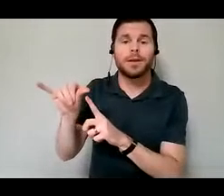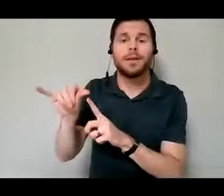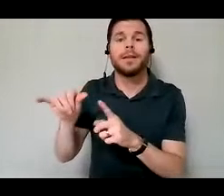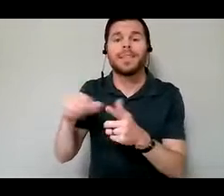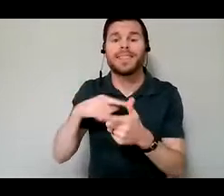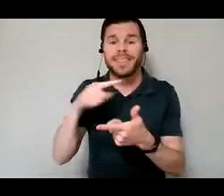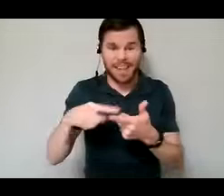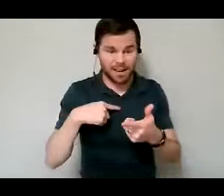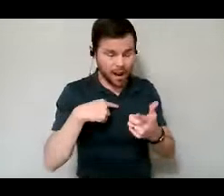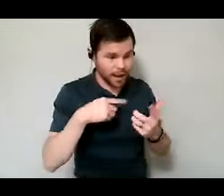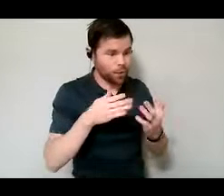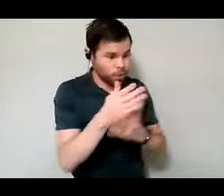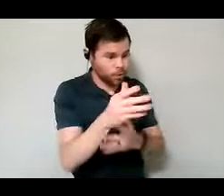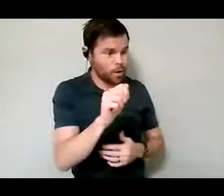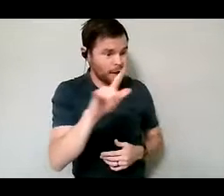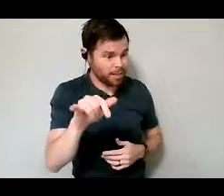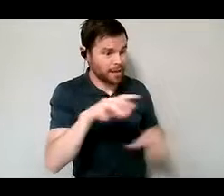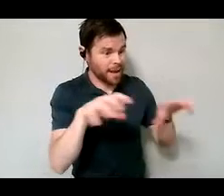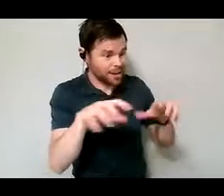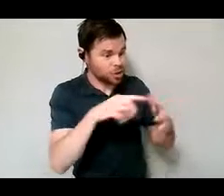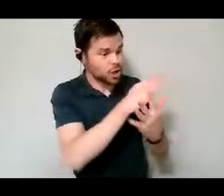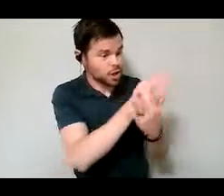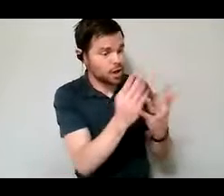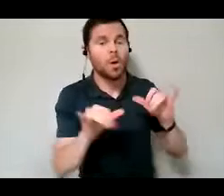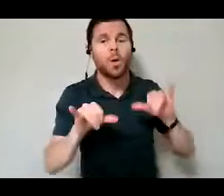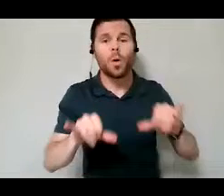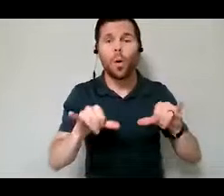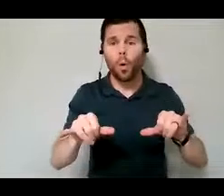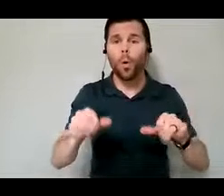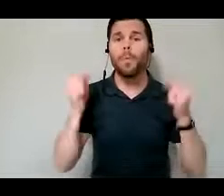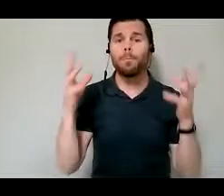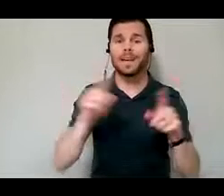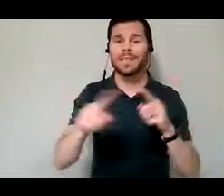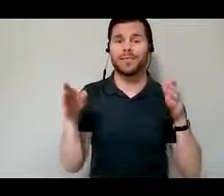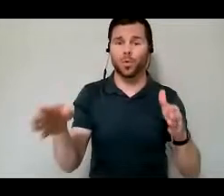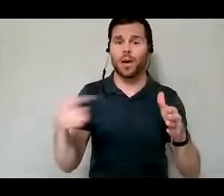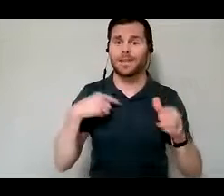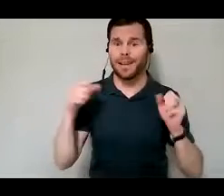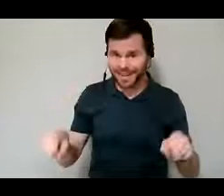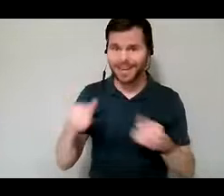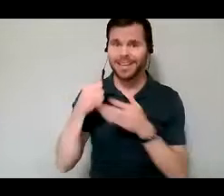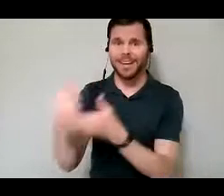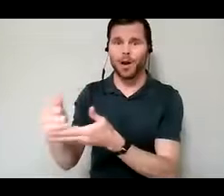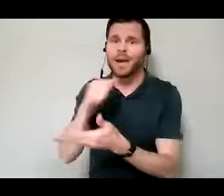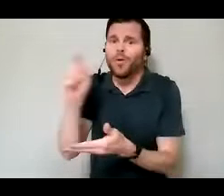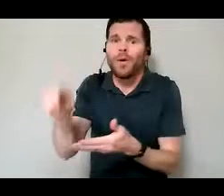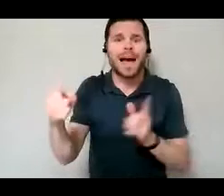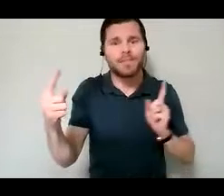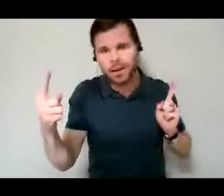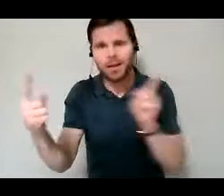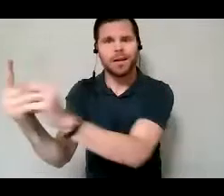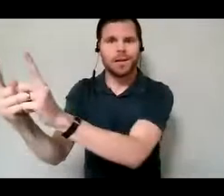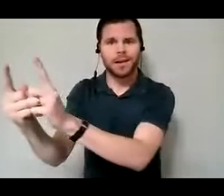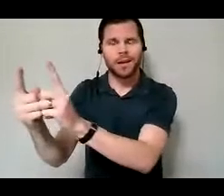Action, I learned that there are many, many different ways to help someone that don't include going up to the person who bullies. So